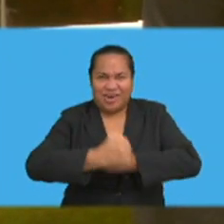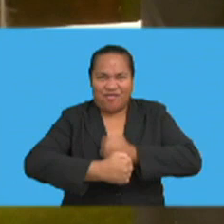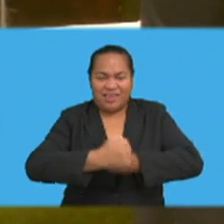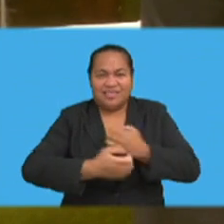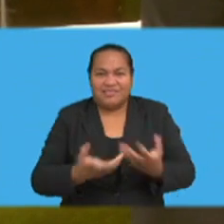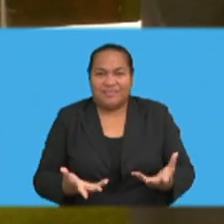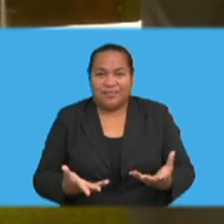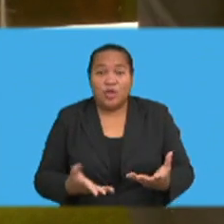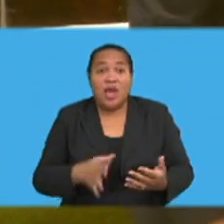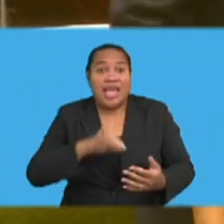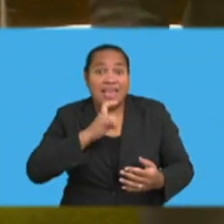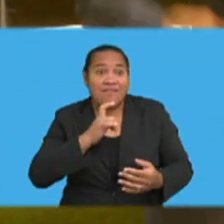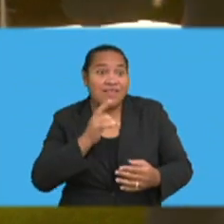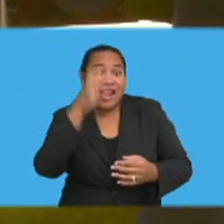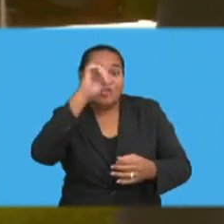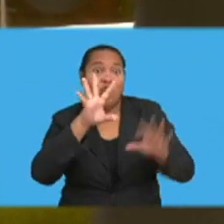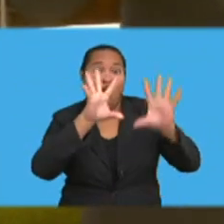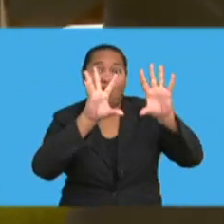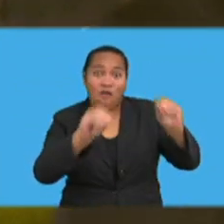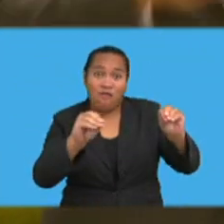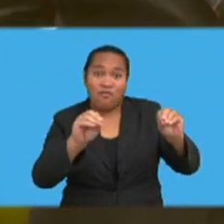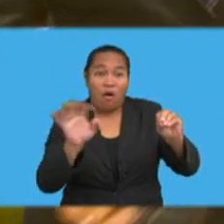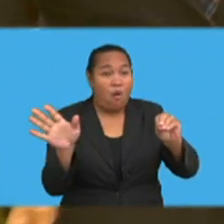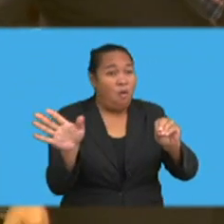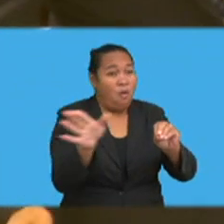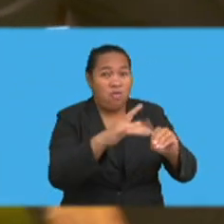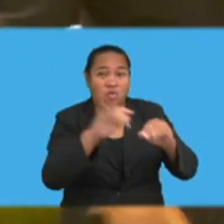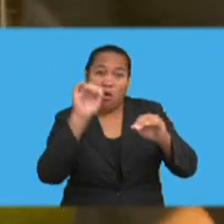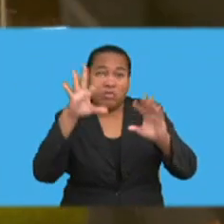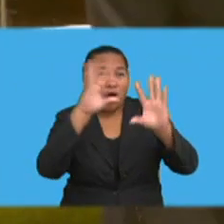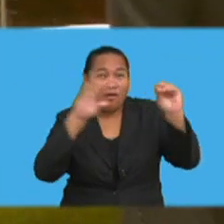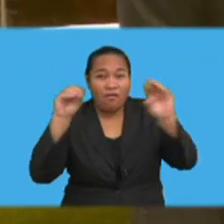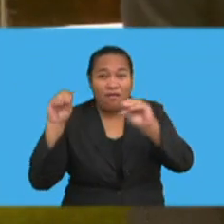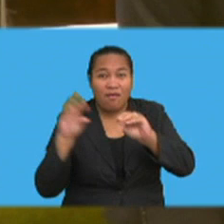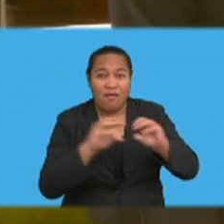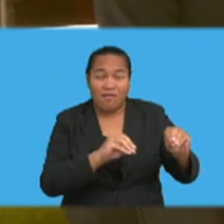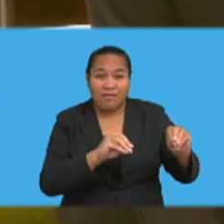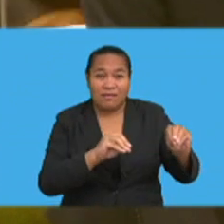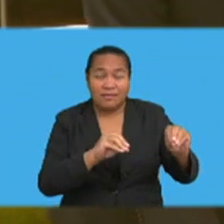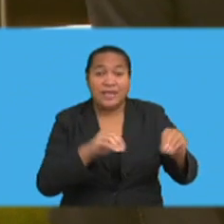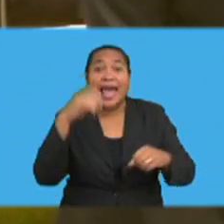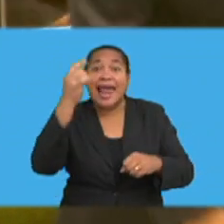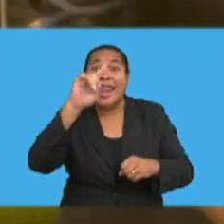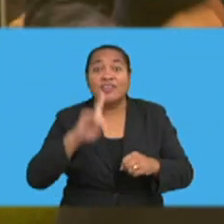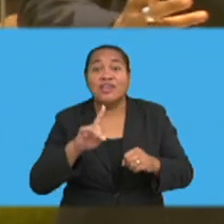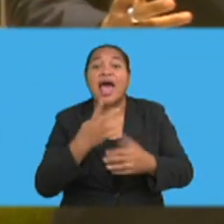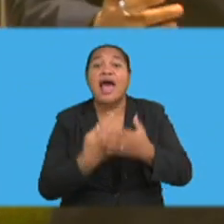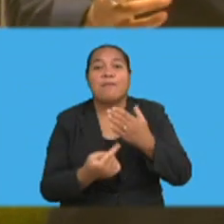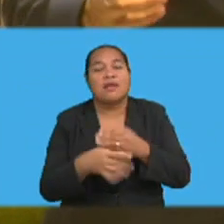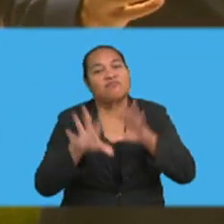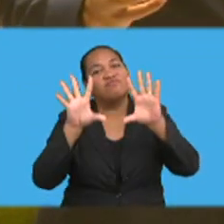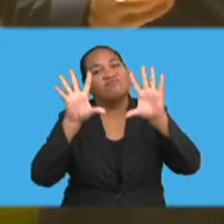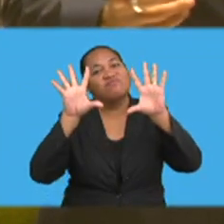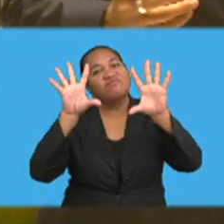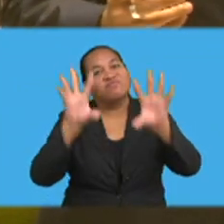Madam Speaker, when there is a blackout, of course, when there is a blackout, the electricity obviously goes off. Now, one